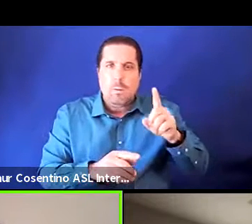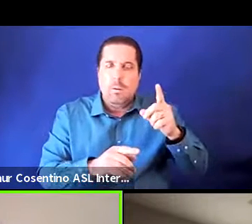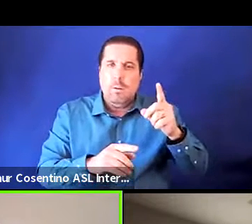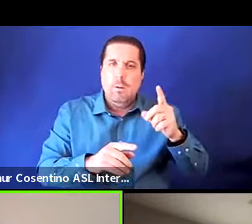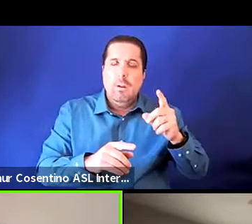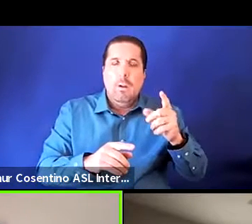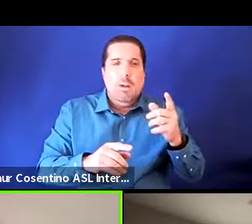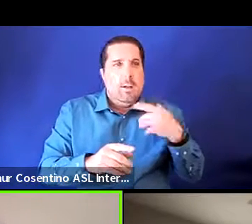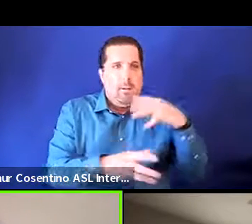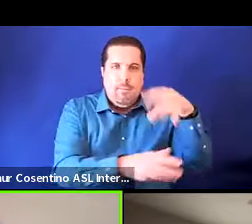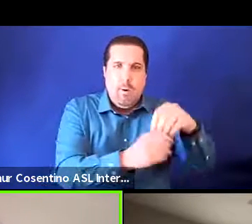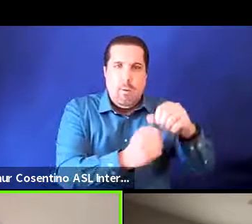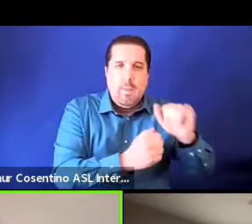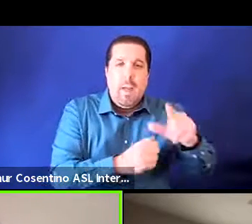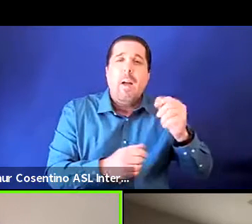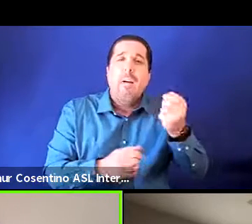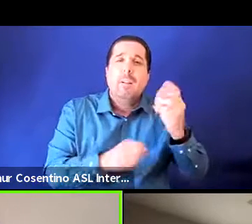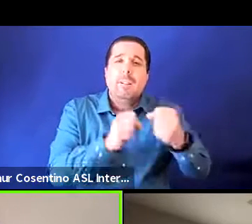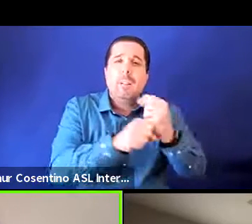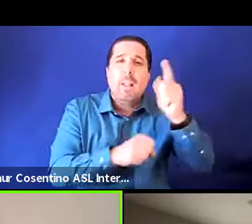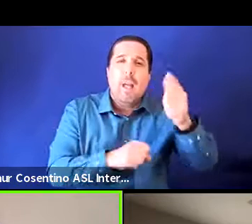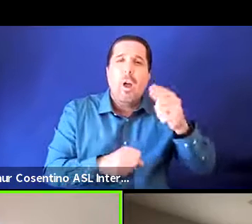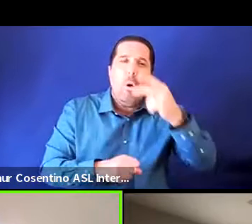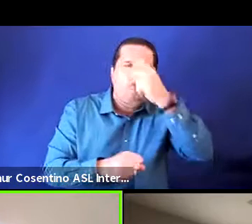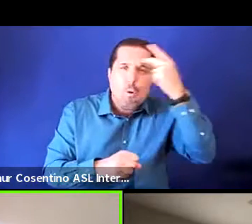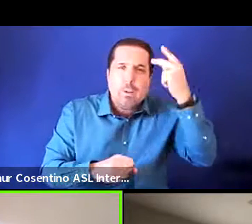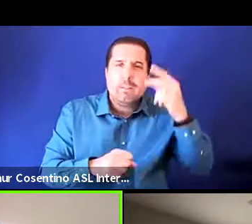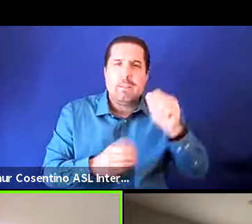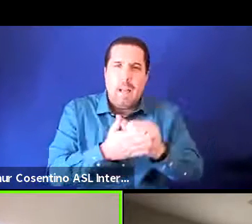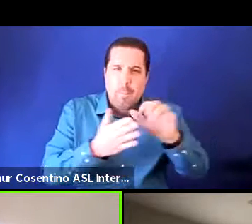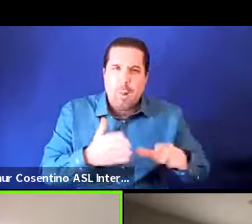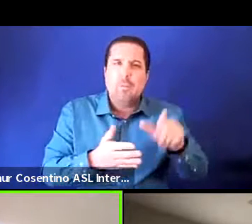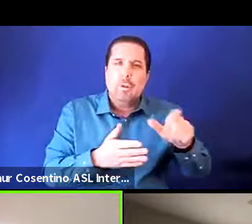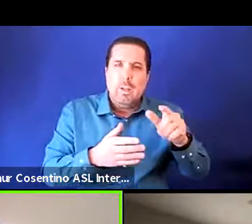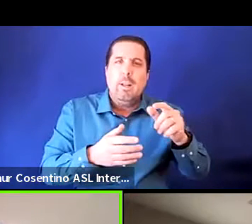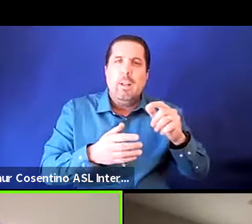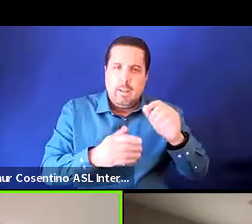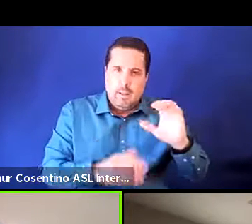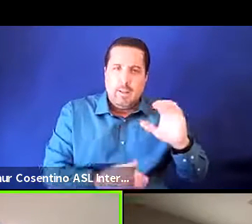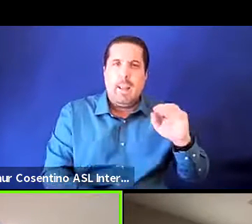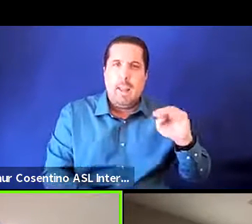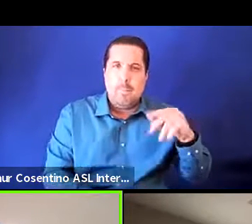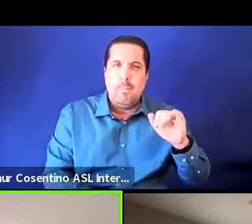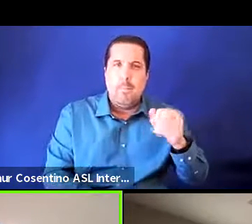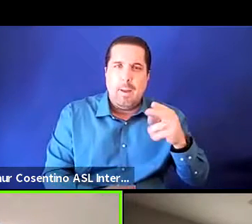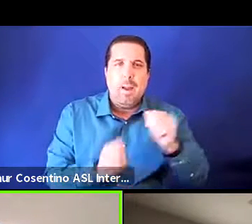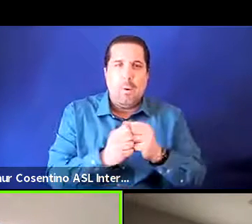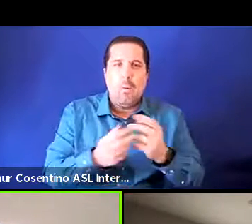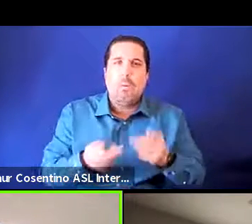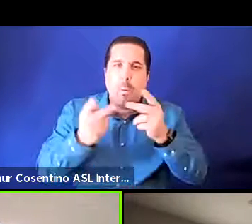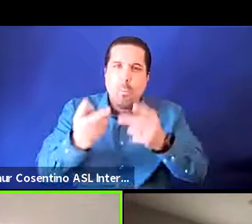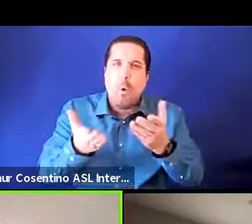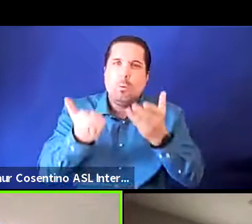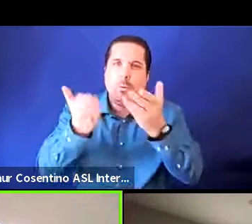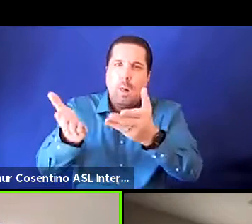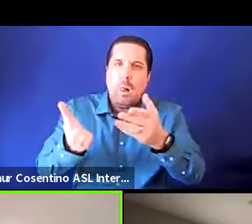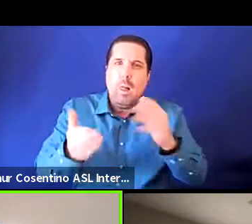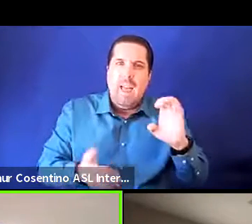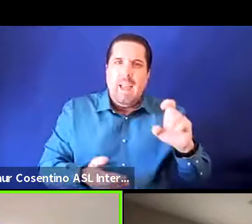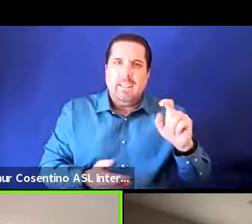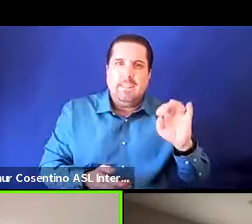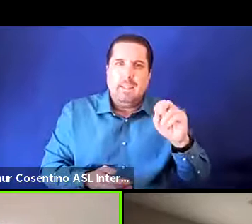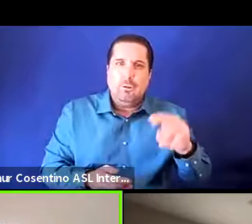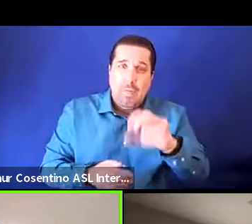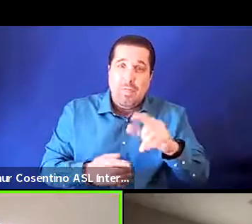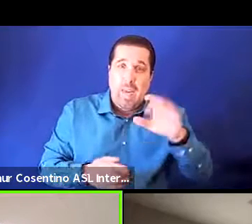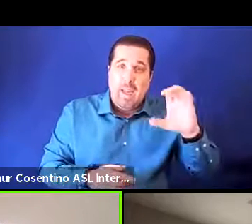got involved in a prison abolition campaign against a proposal for borough-based jails expansion. And one of the reasons I had heard about the campaign,